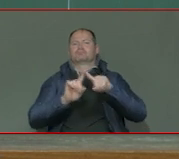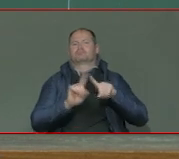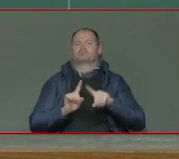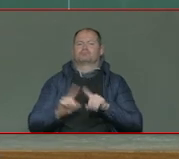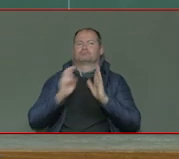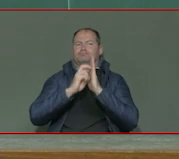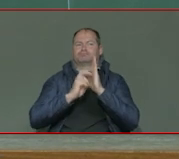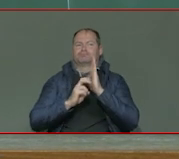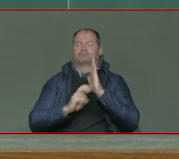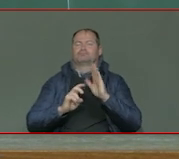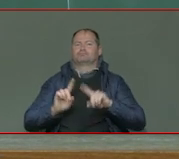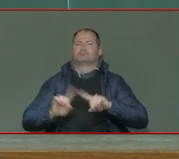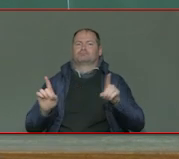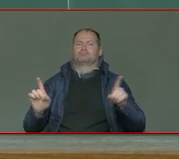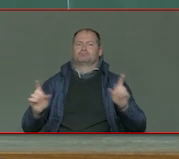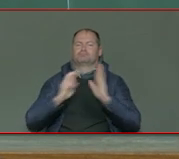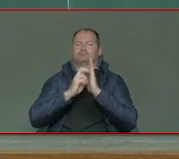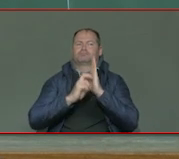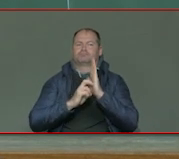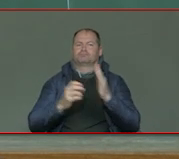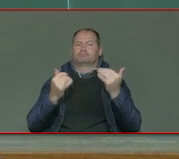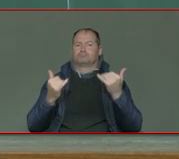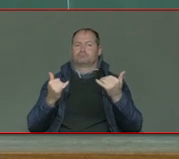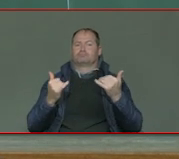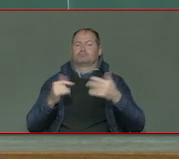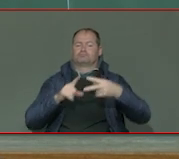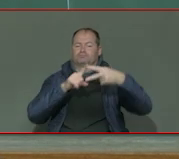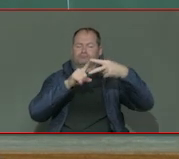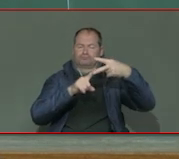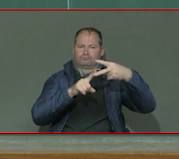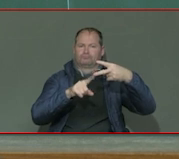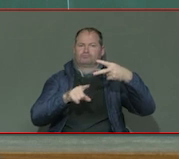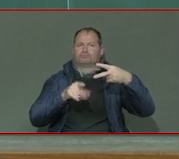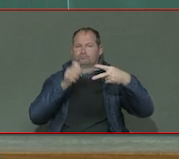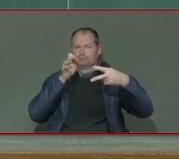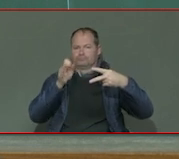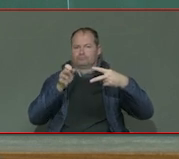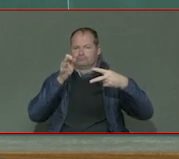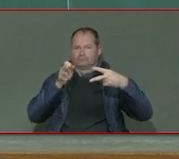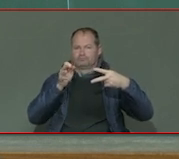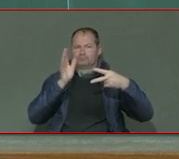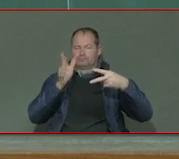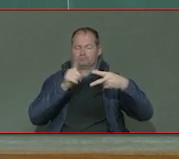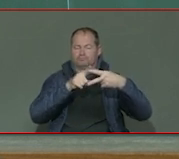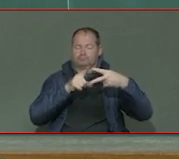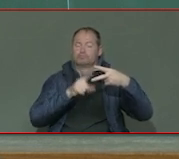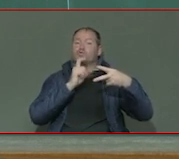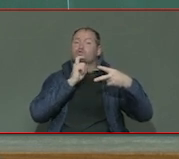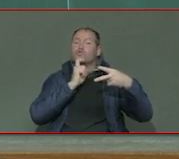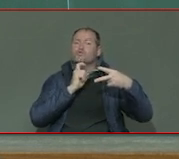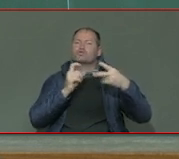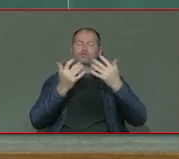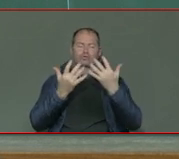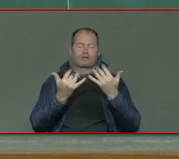of differentiation only to 2 of these rules. If you use these 2 rules, you've covered